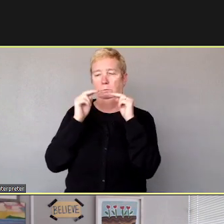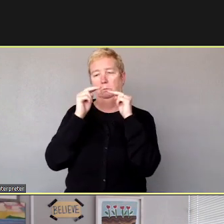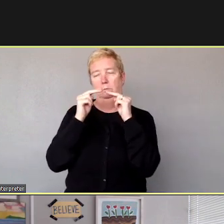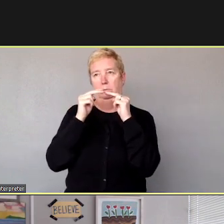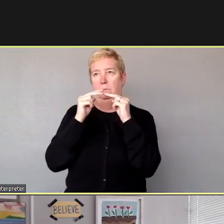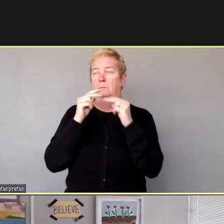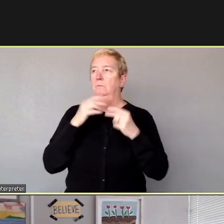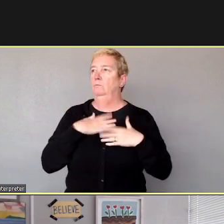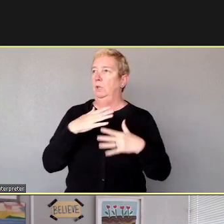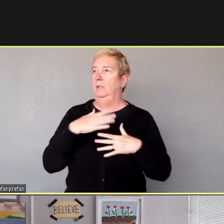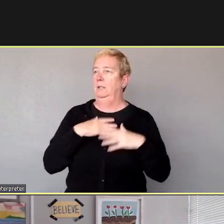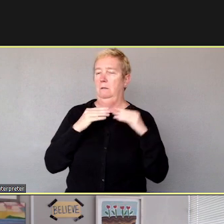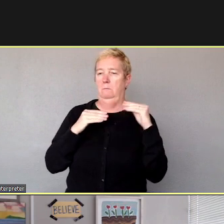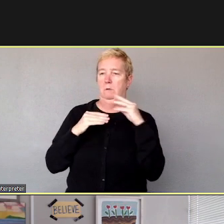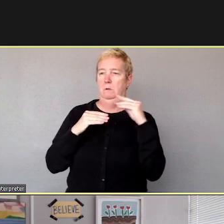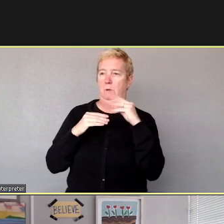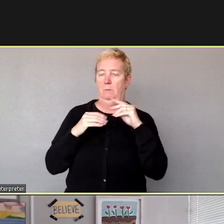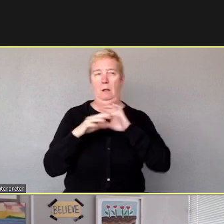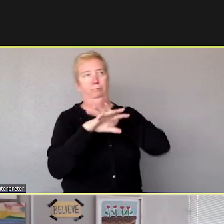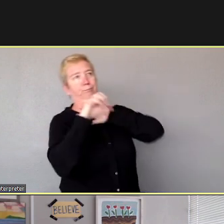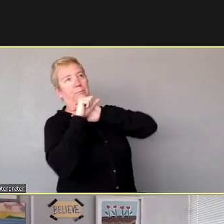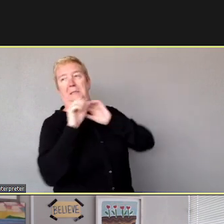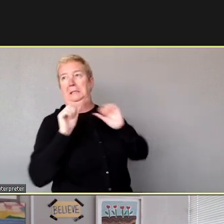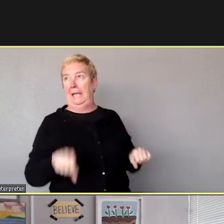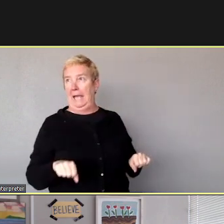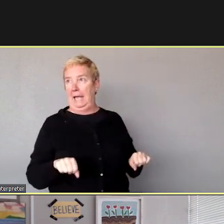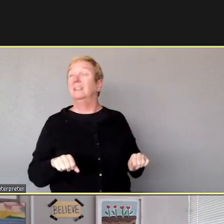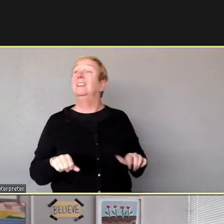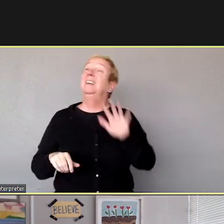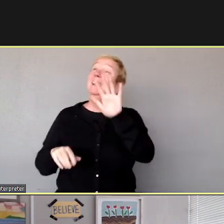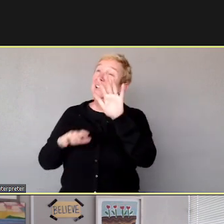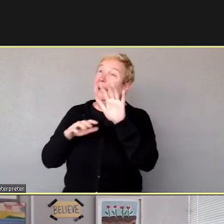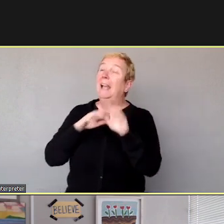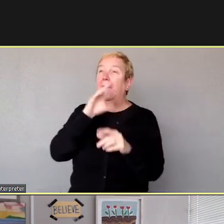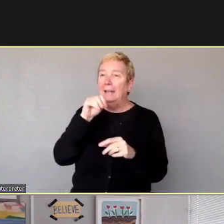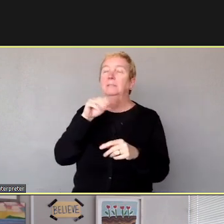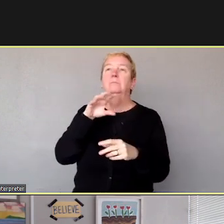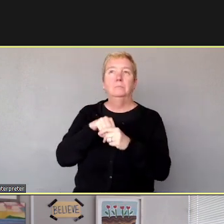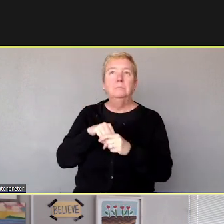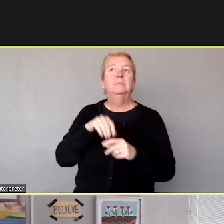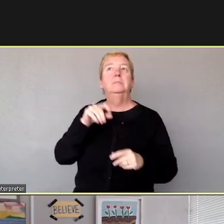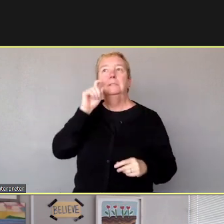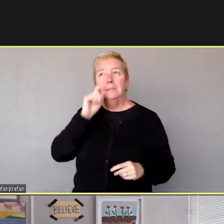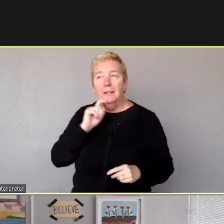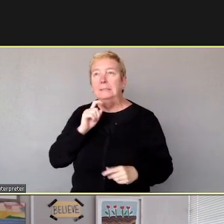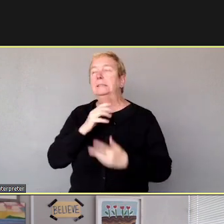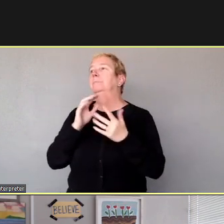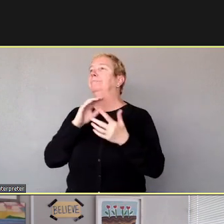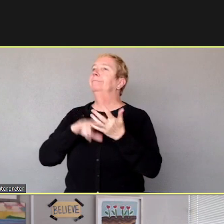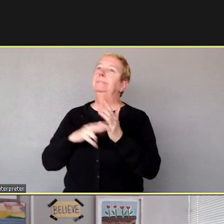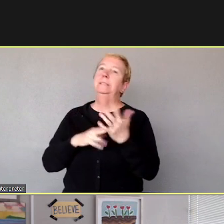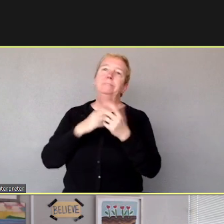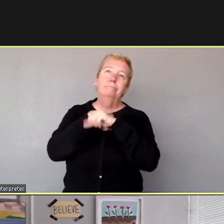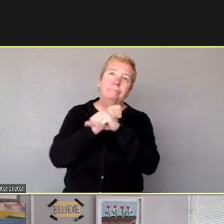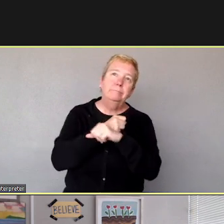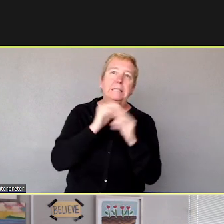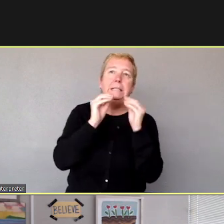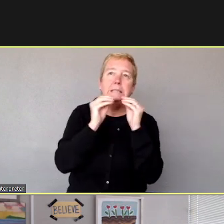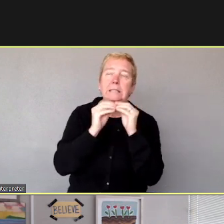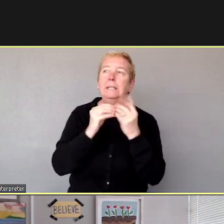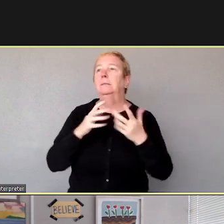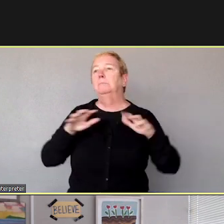or intimate contact, and including kissing, massage, or talking closely together. It's important to know that monkeypox